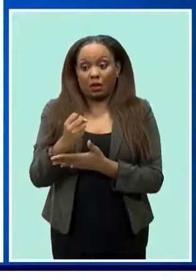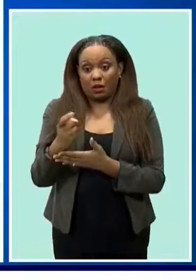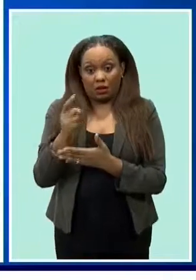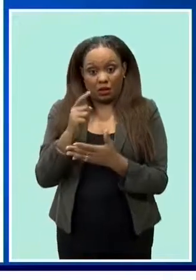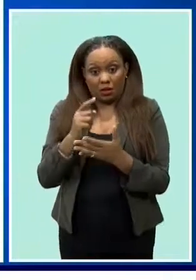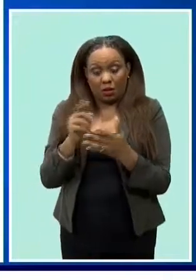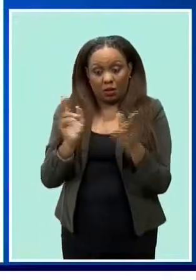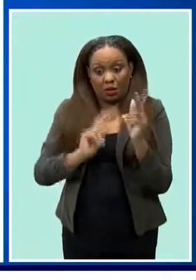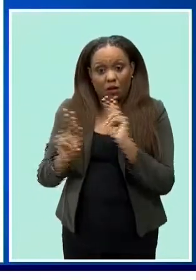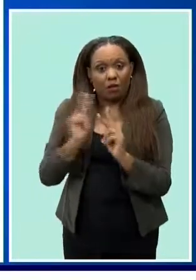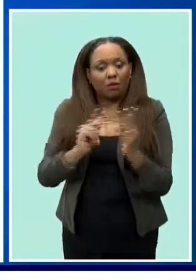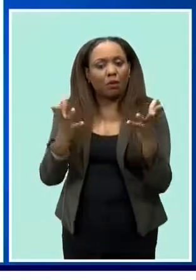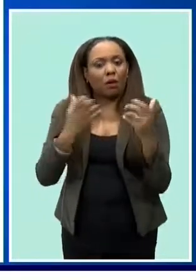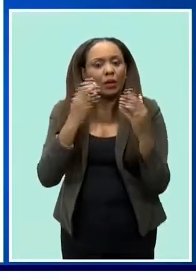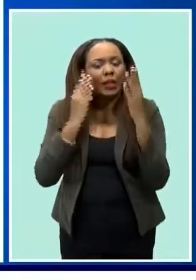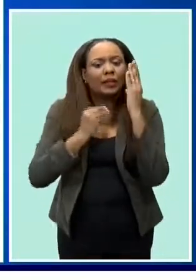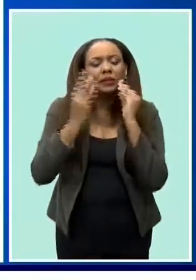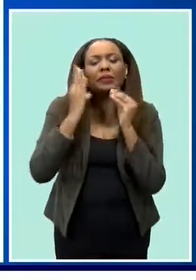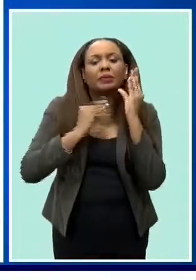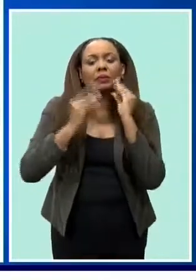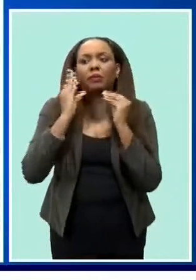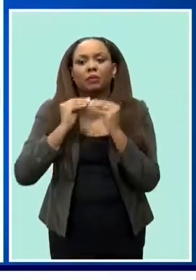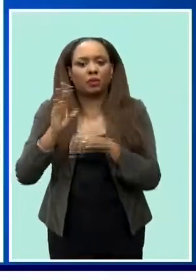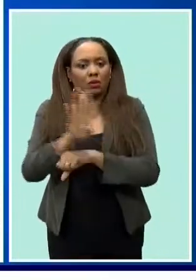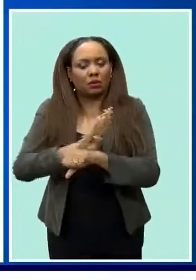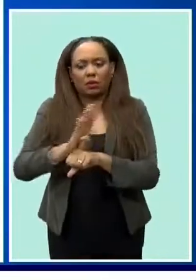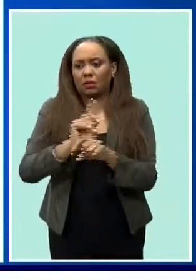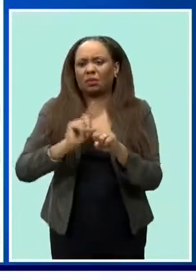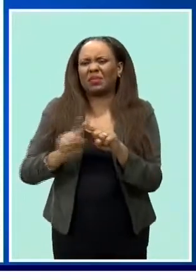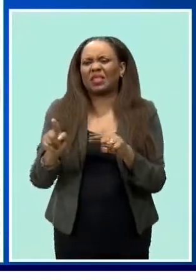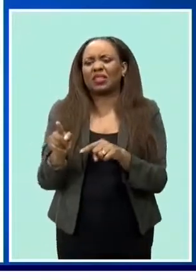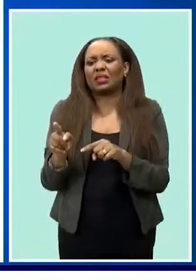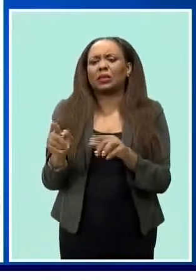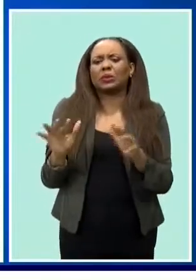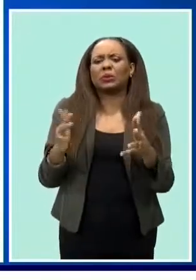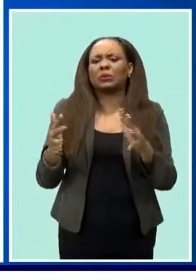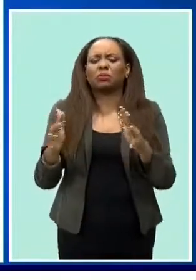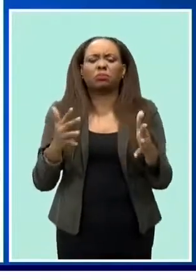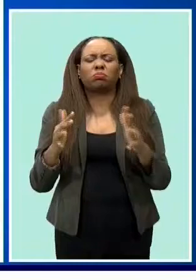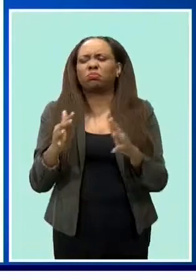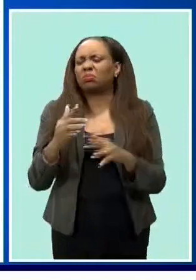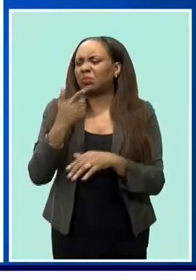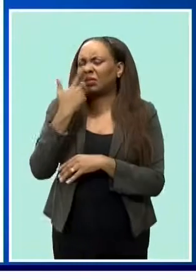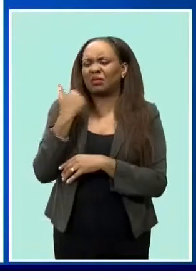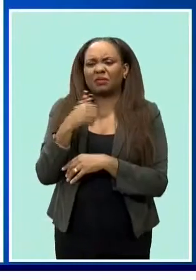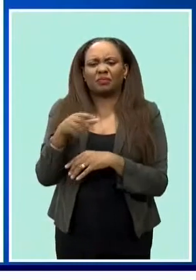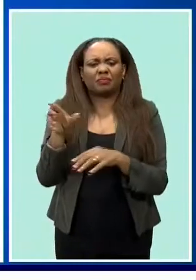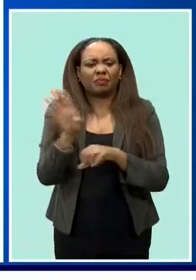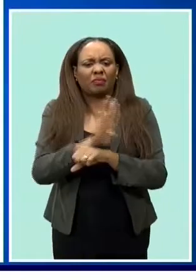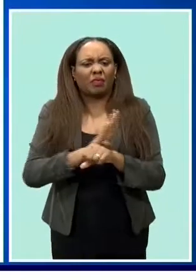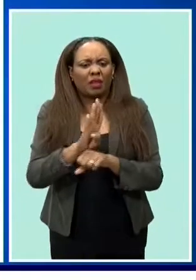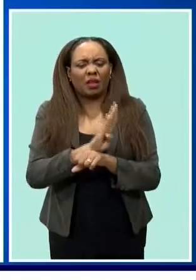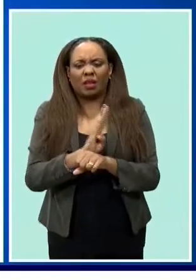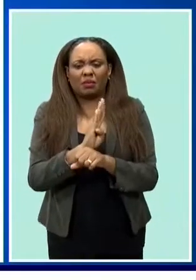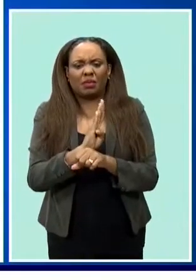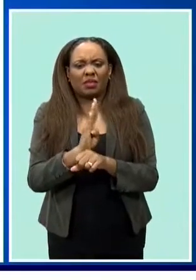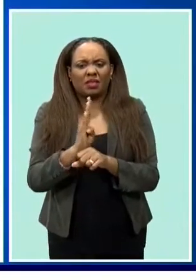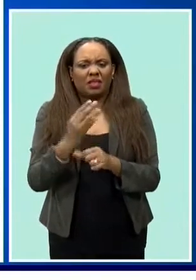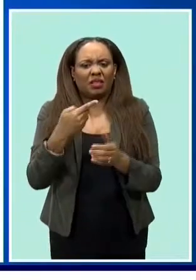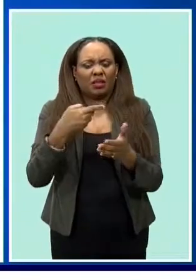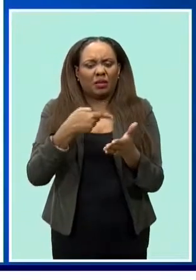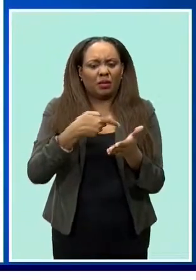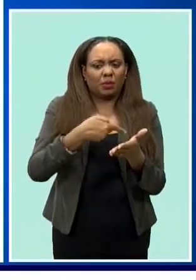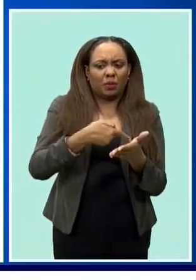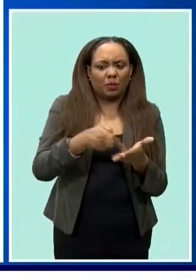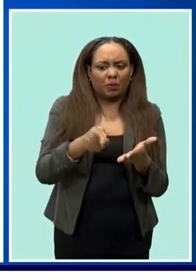people who want to experience Barbados, but are perhaps a little bit daunted by the fact that Barbados does tend to appeal as